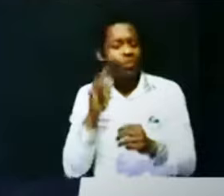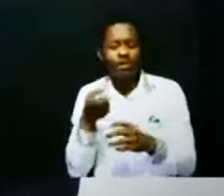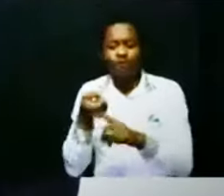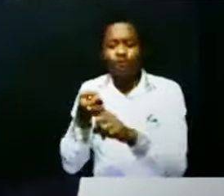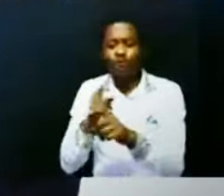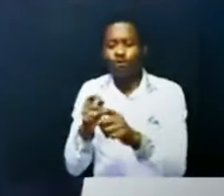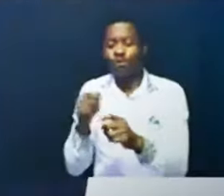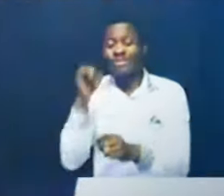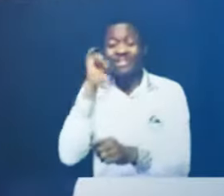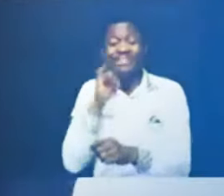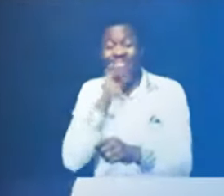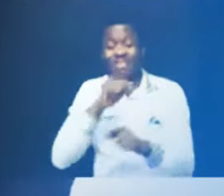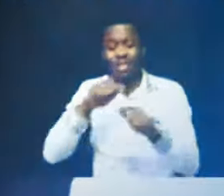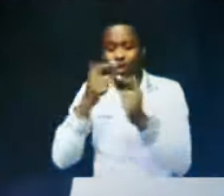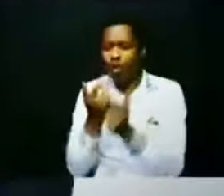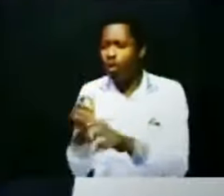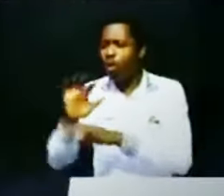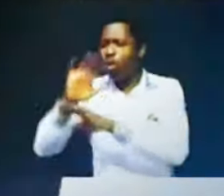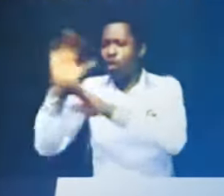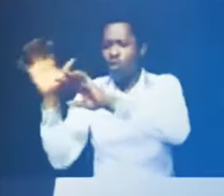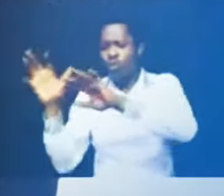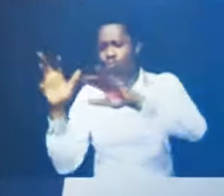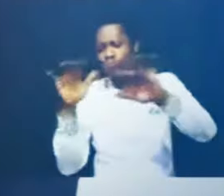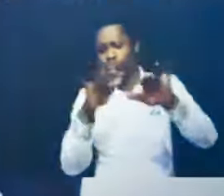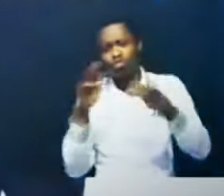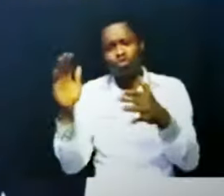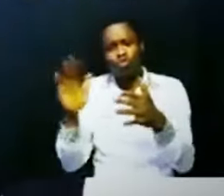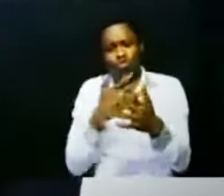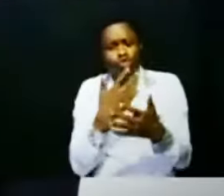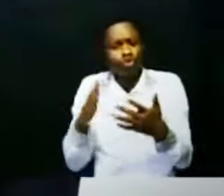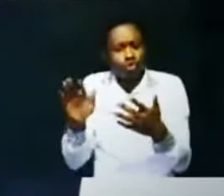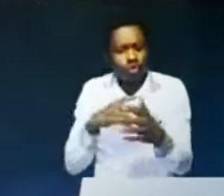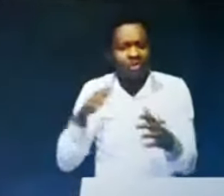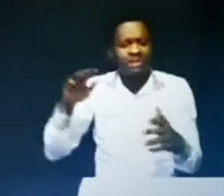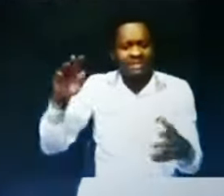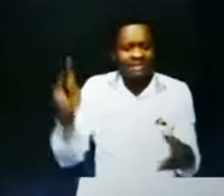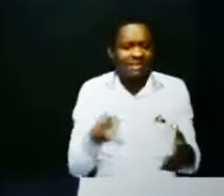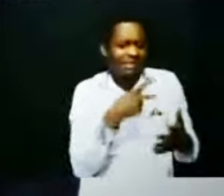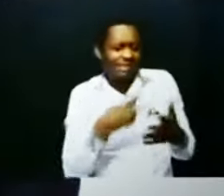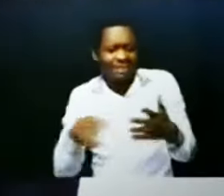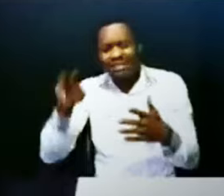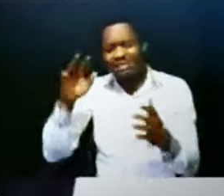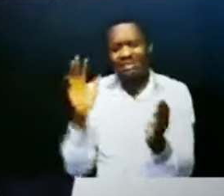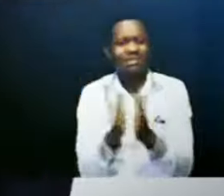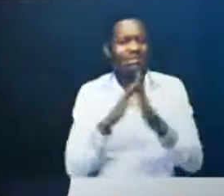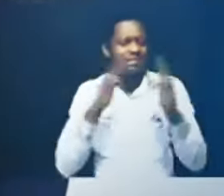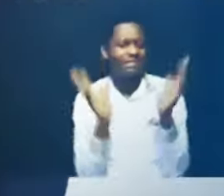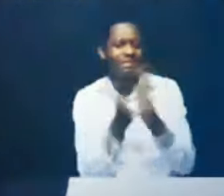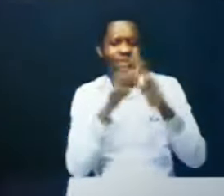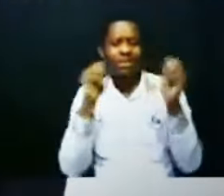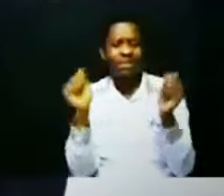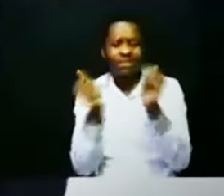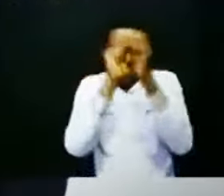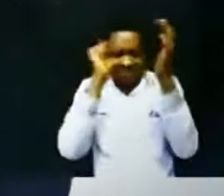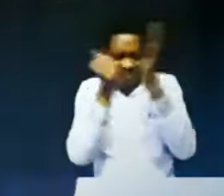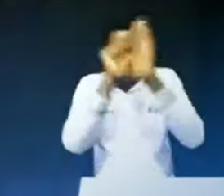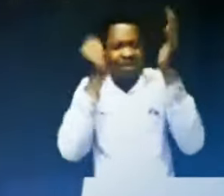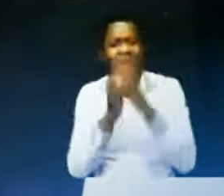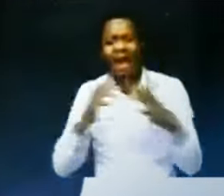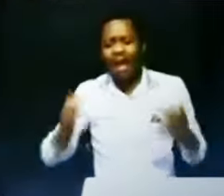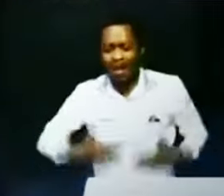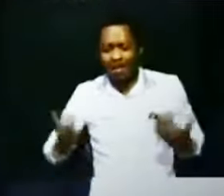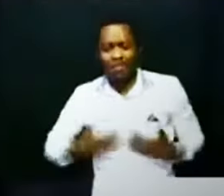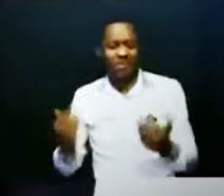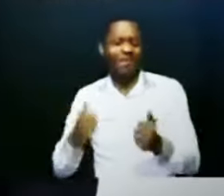every Israel enkuro nyina mu ade dwom ne asa ebesia ohene Saulo wadim painting ene enije